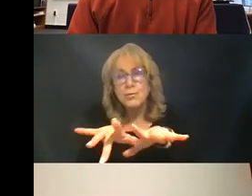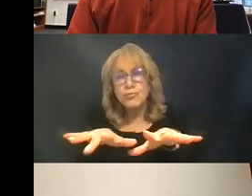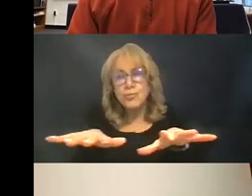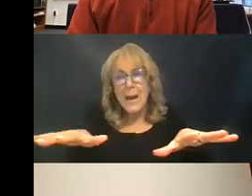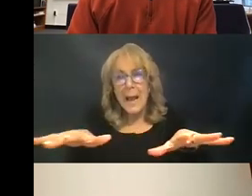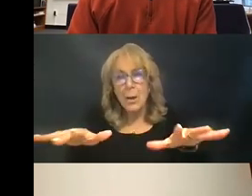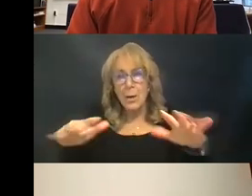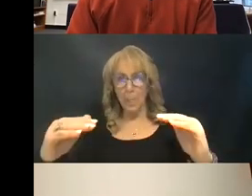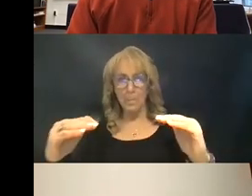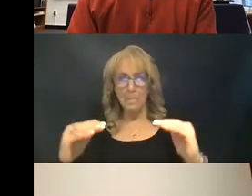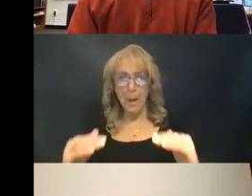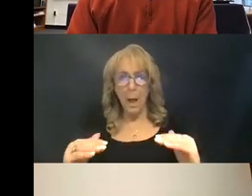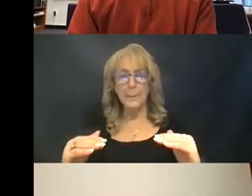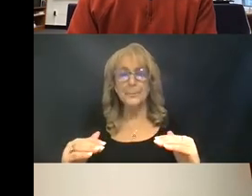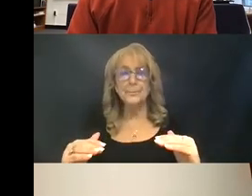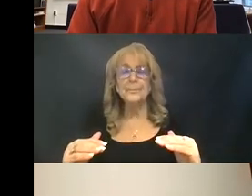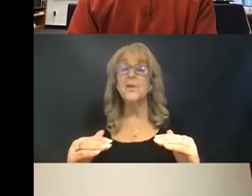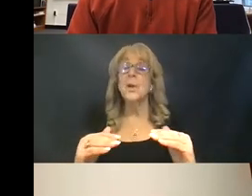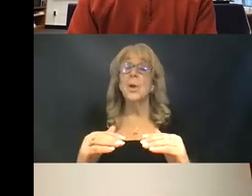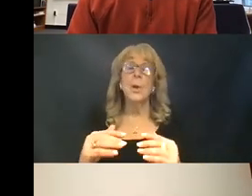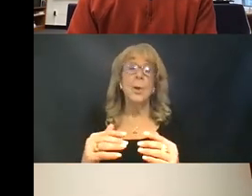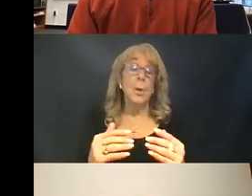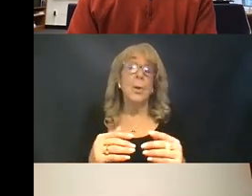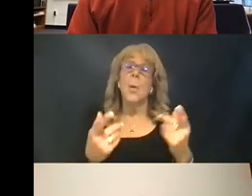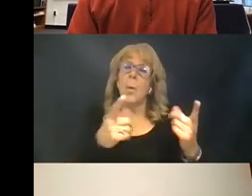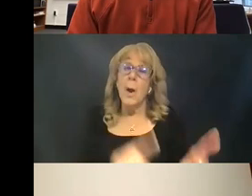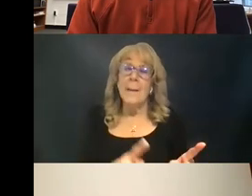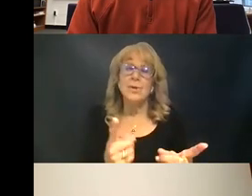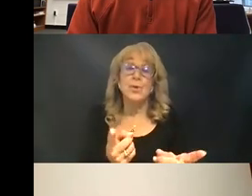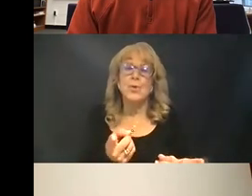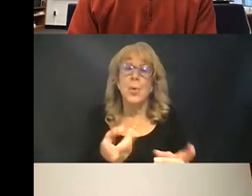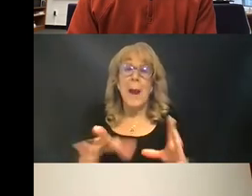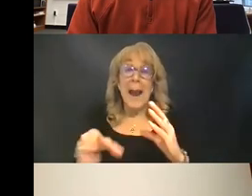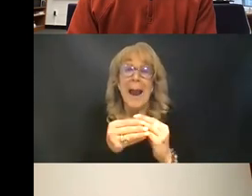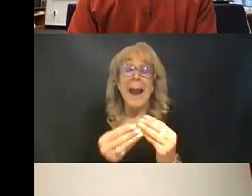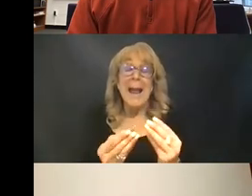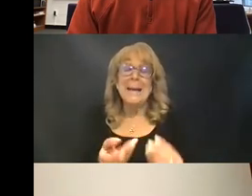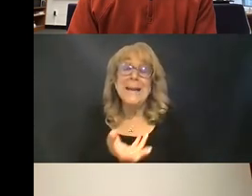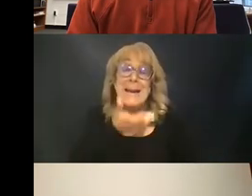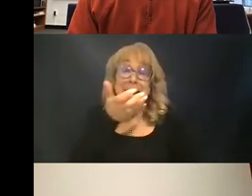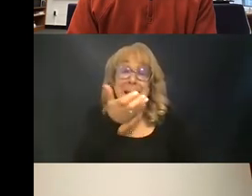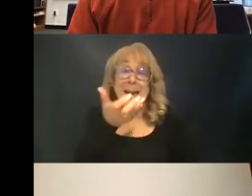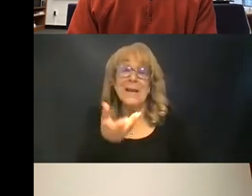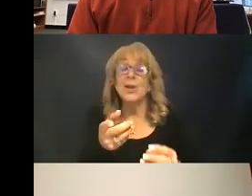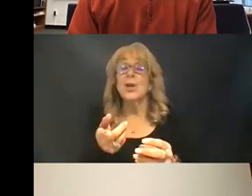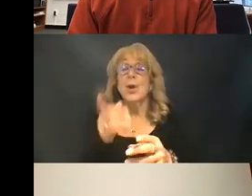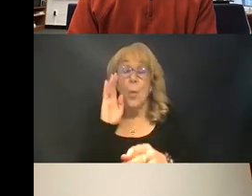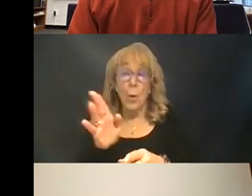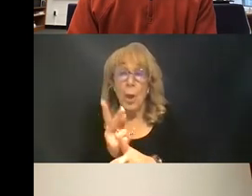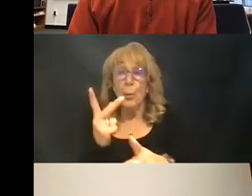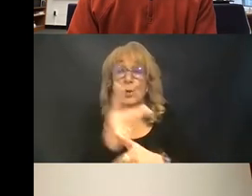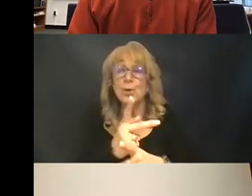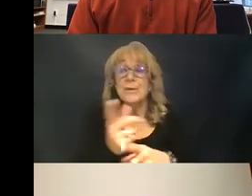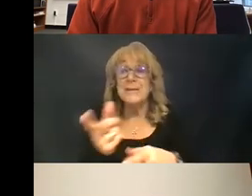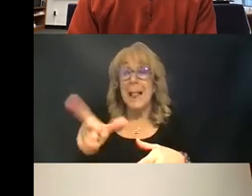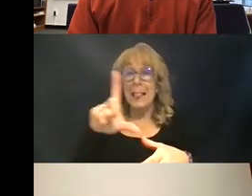container. Now, when you heat, you're also, in addition to producing liquid water, you're also producing water as a